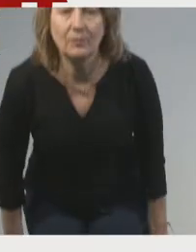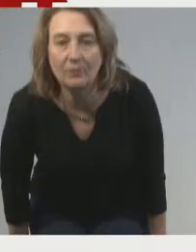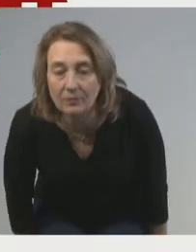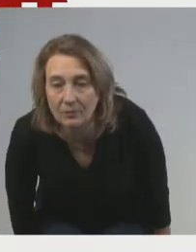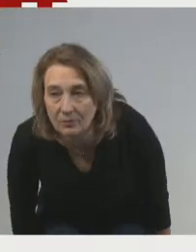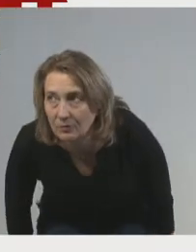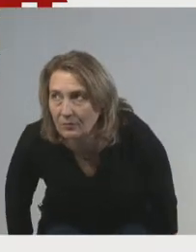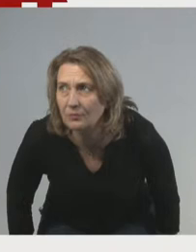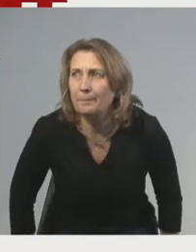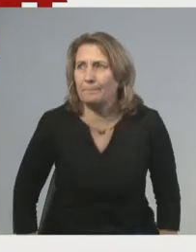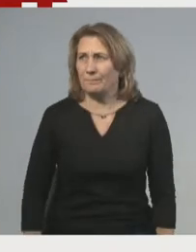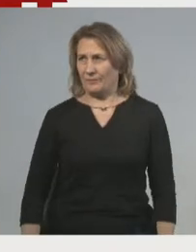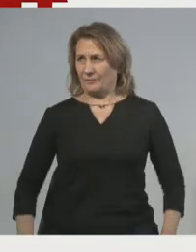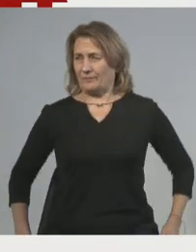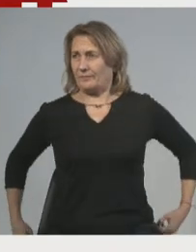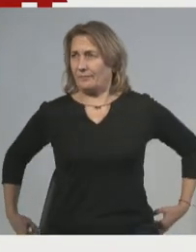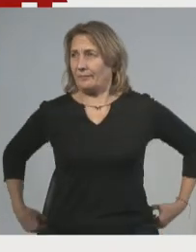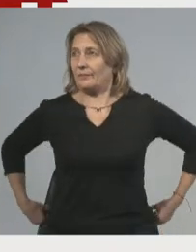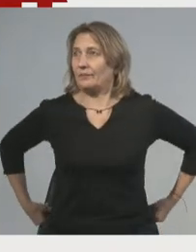thank you